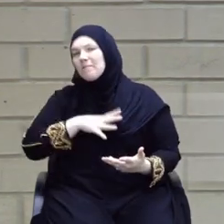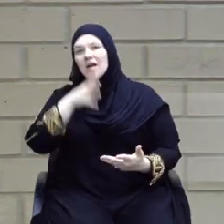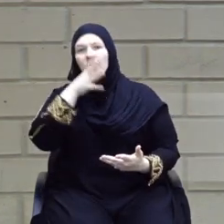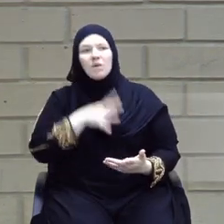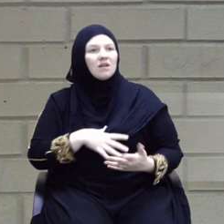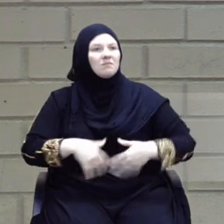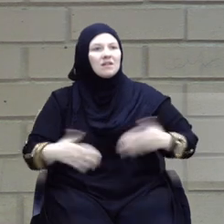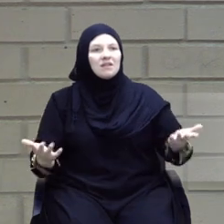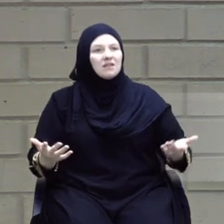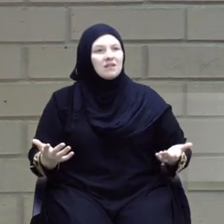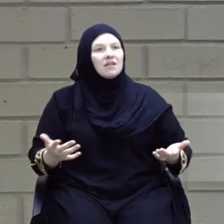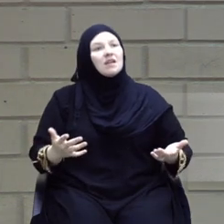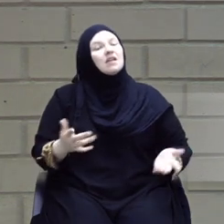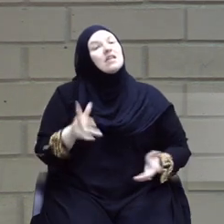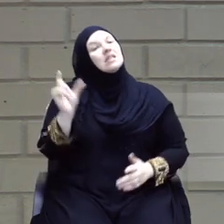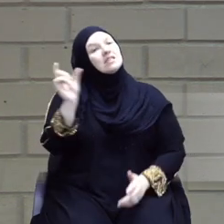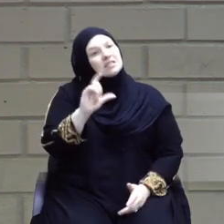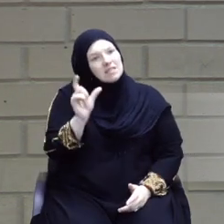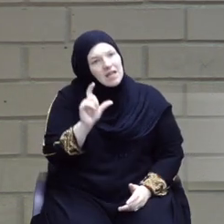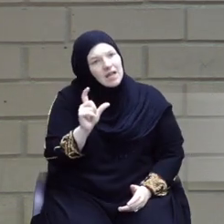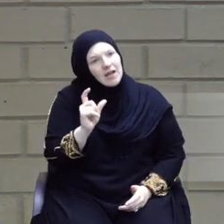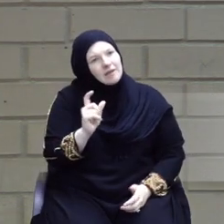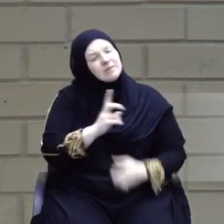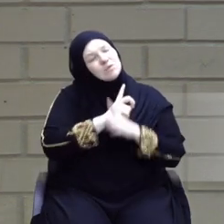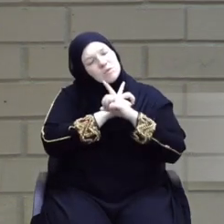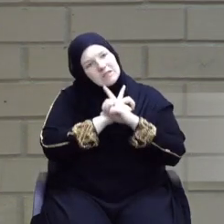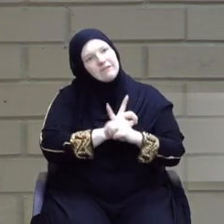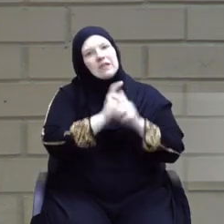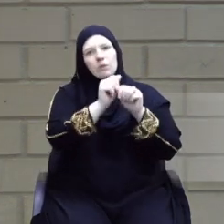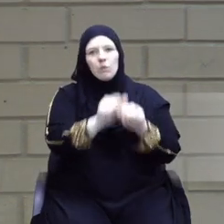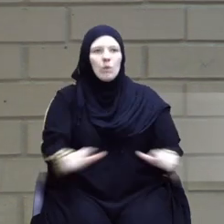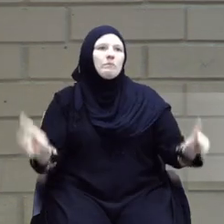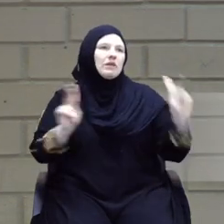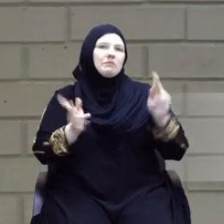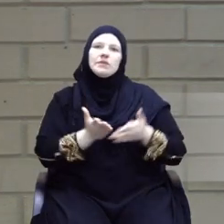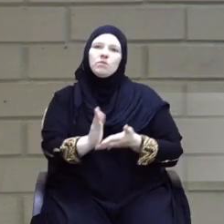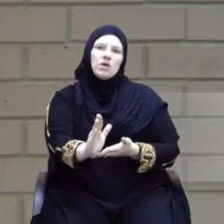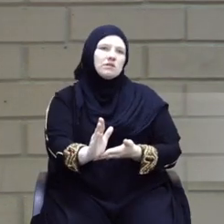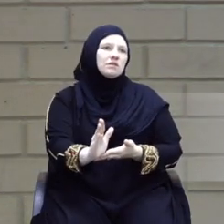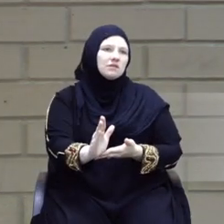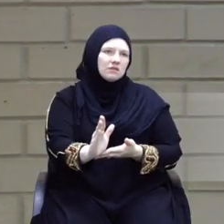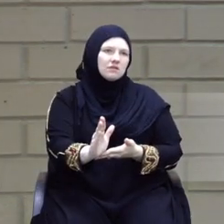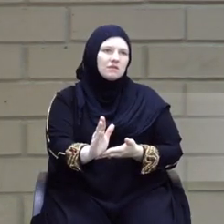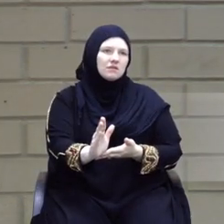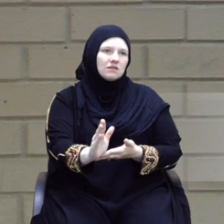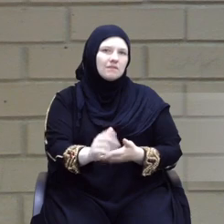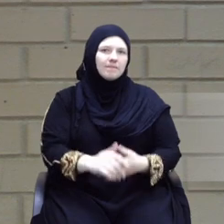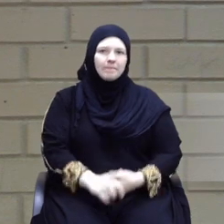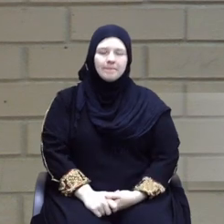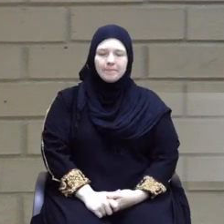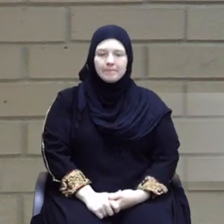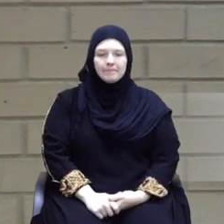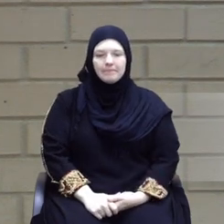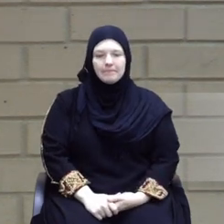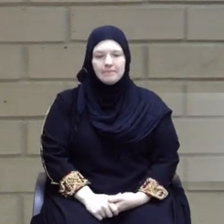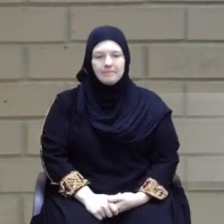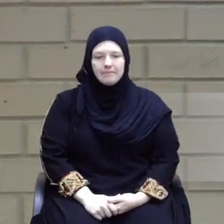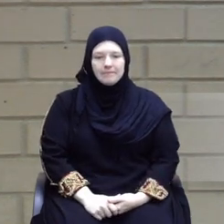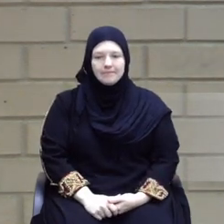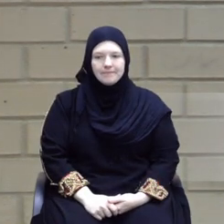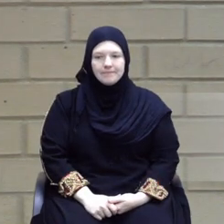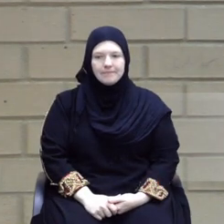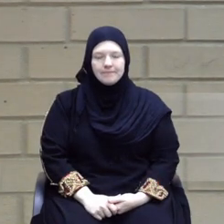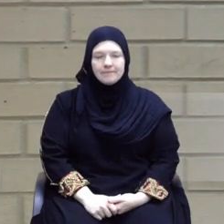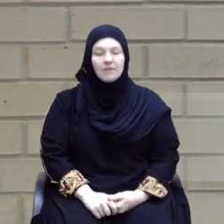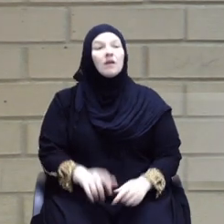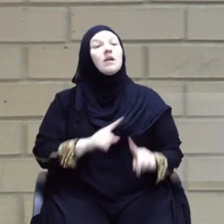Islam is to defend everyone and the right of everyone. But what we need to worry